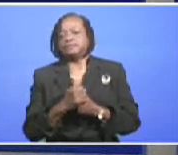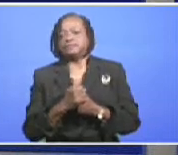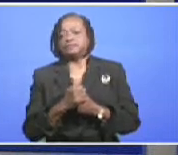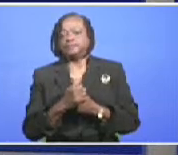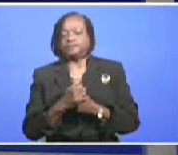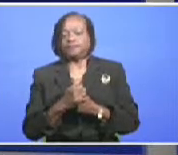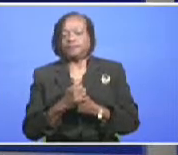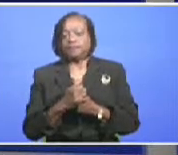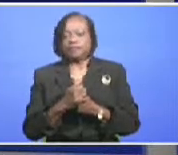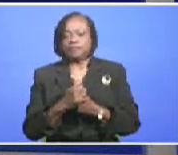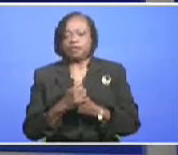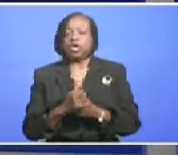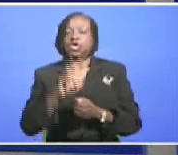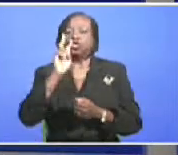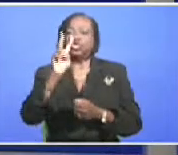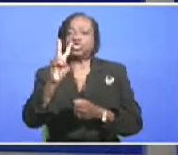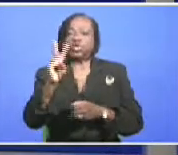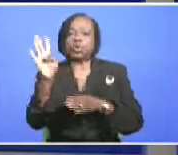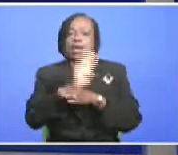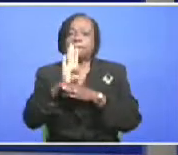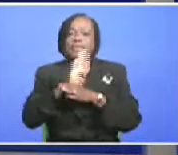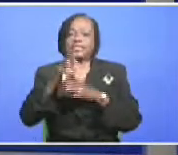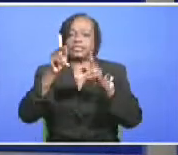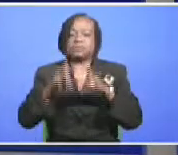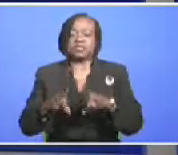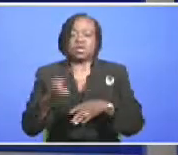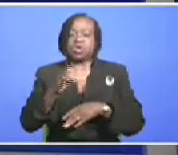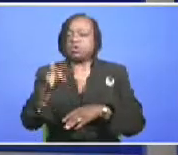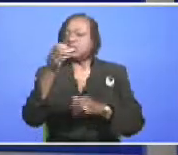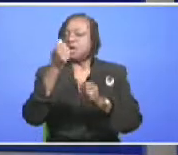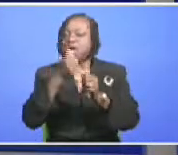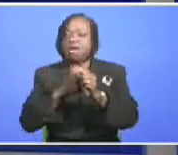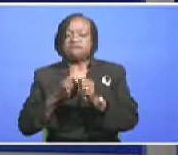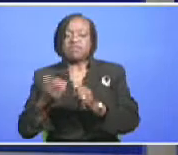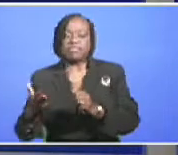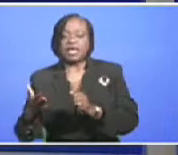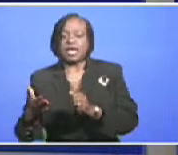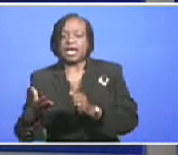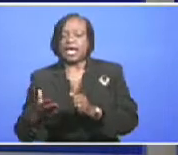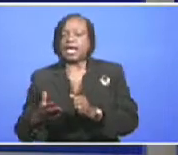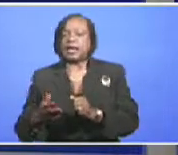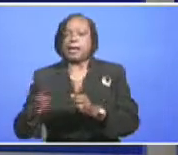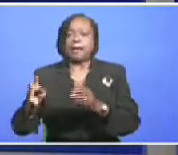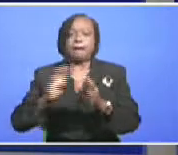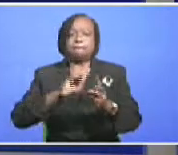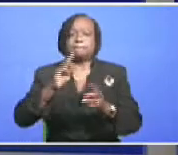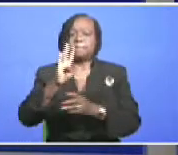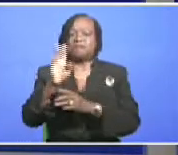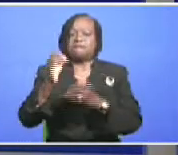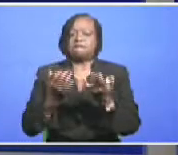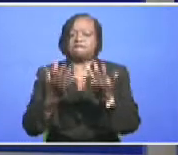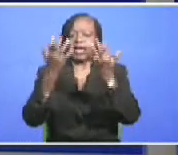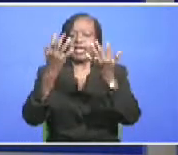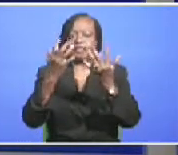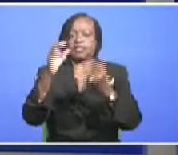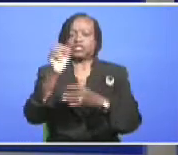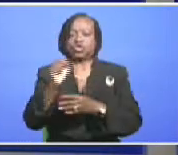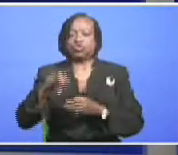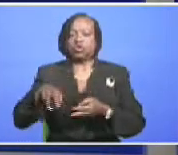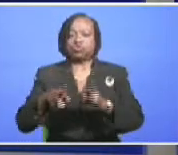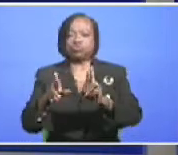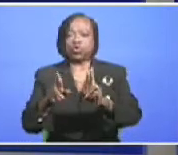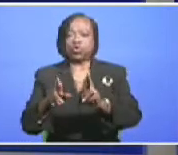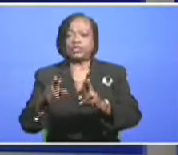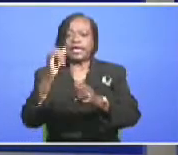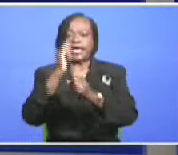On to other news now. Two business persons lost everything in a massive blaze at the Soldier Road Industrial Park overnight. Firefighters were